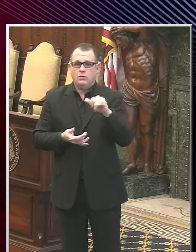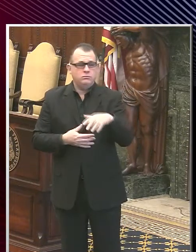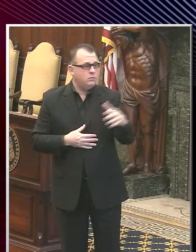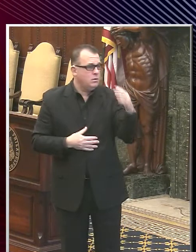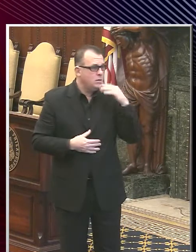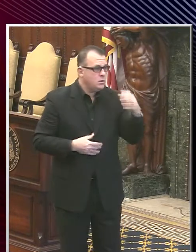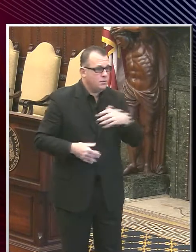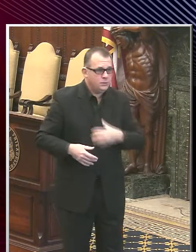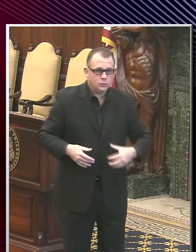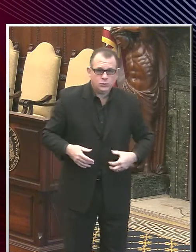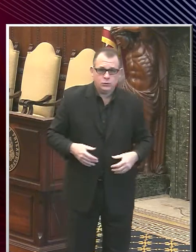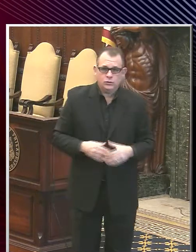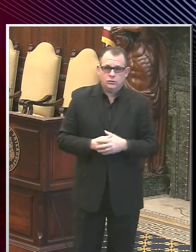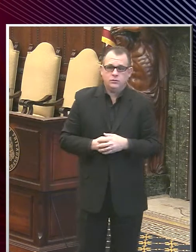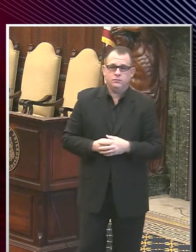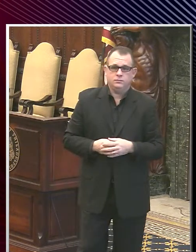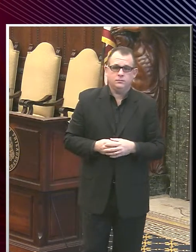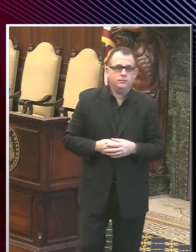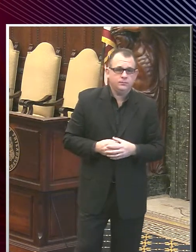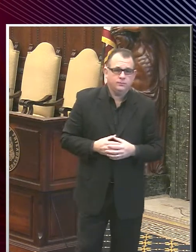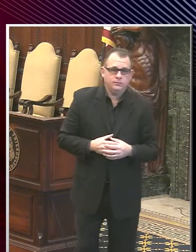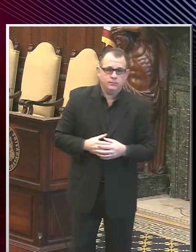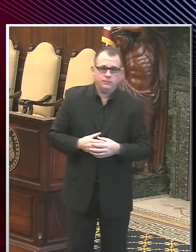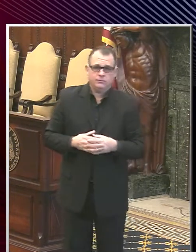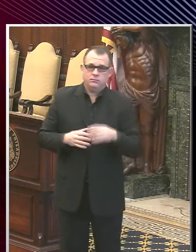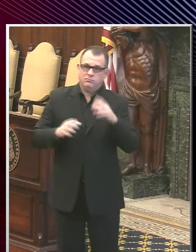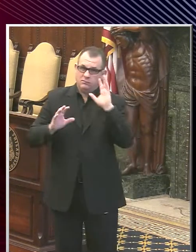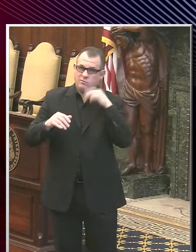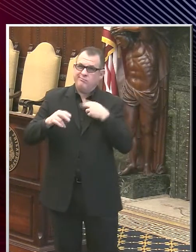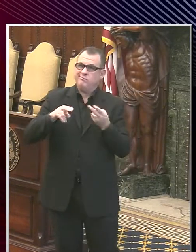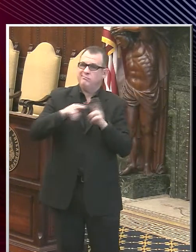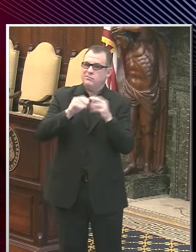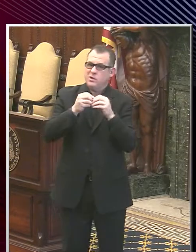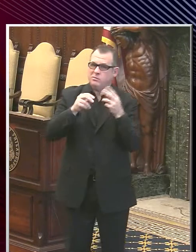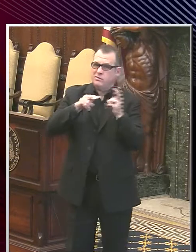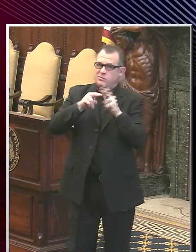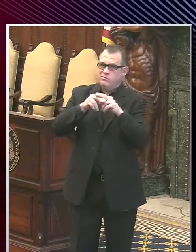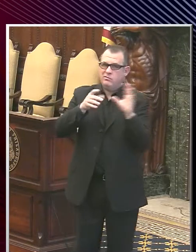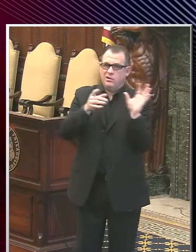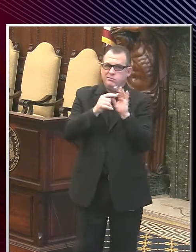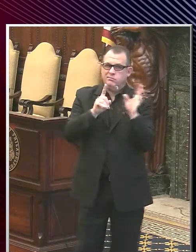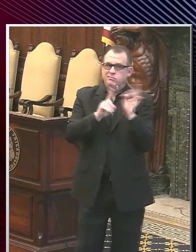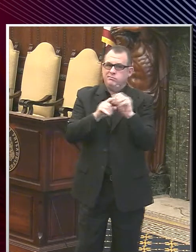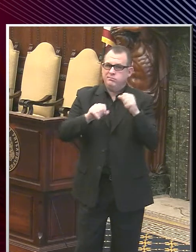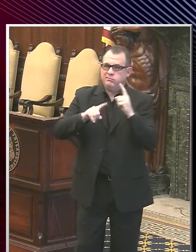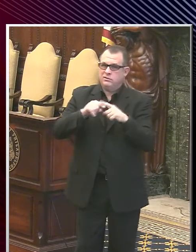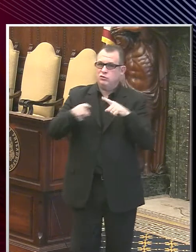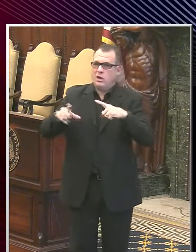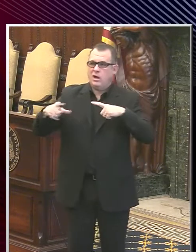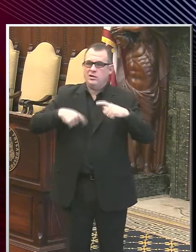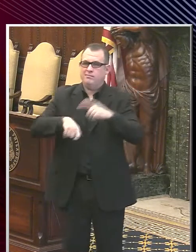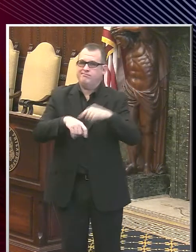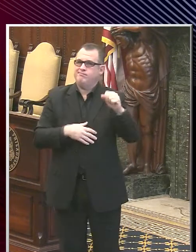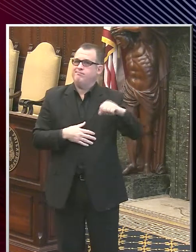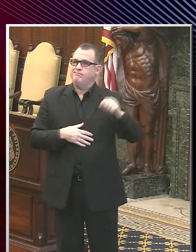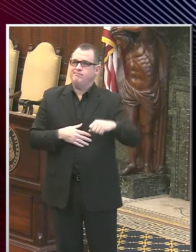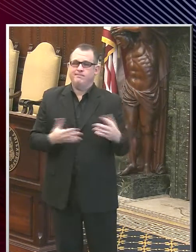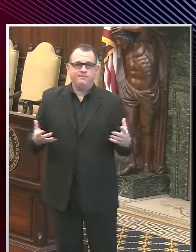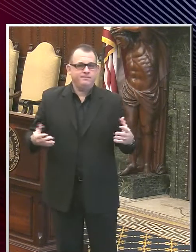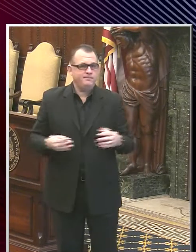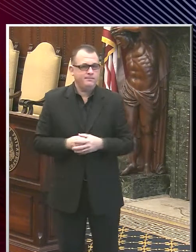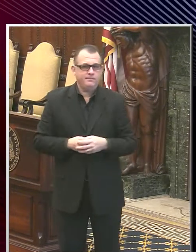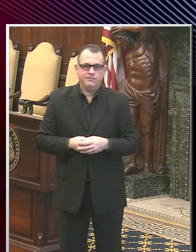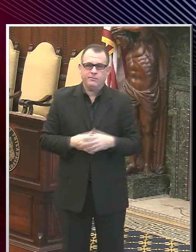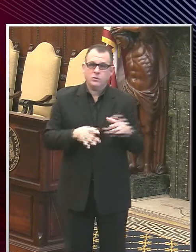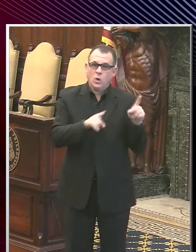Thank you very much, Mayor. We are seeing indications of increases in coronavirus infections from the holidays. I'll update you on that, as